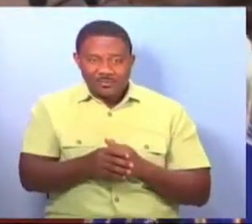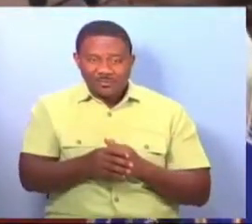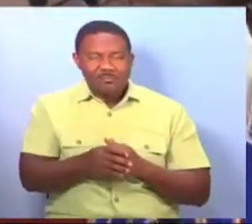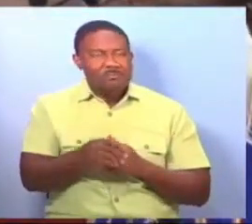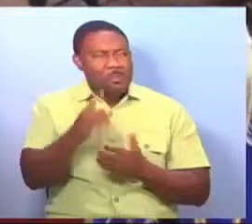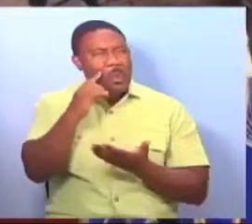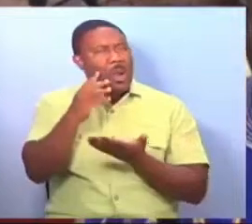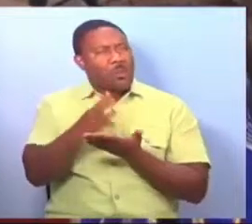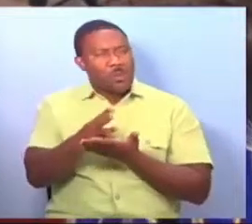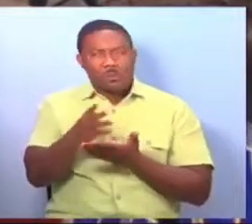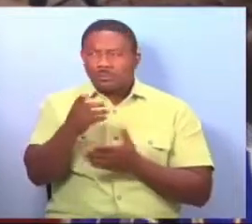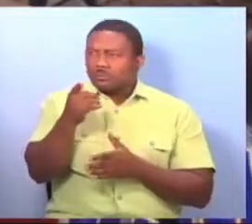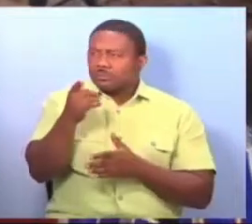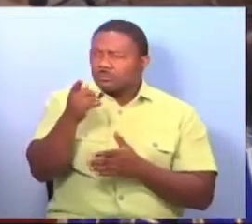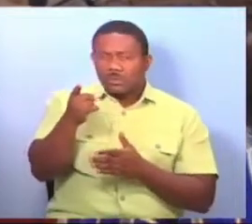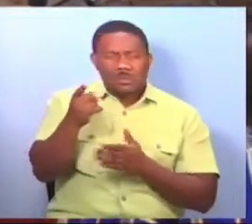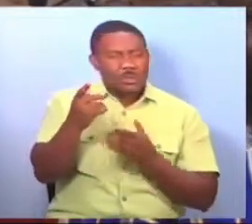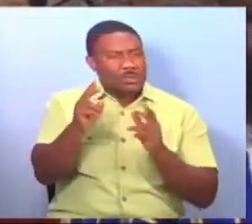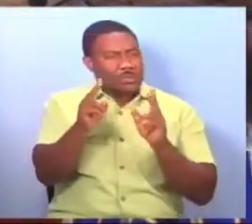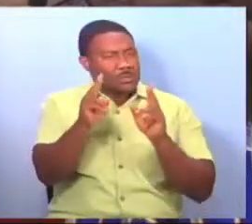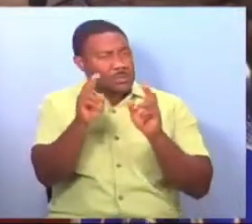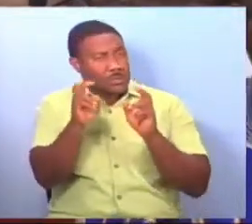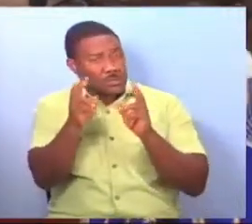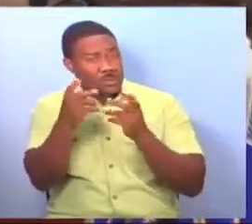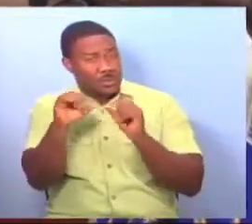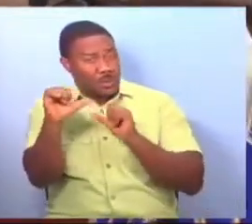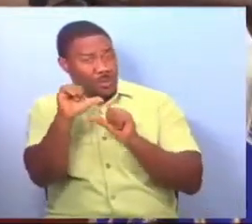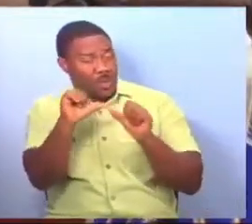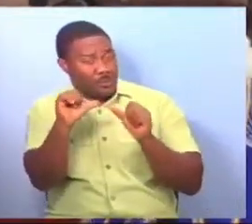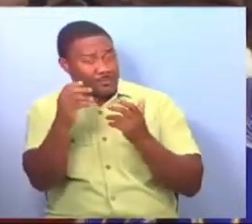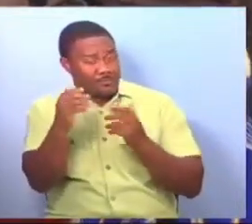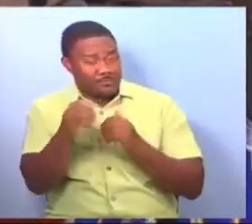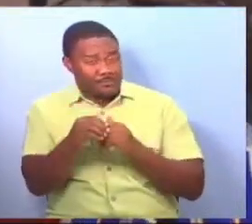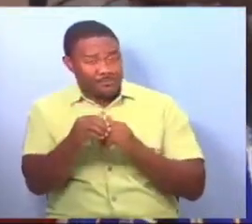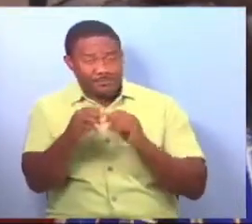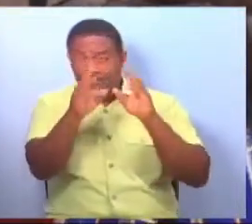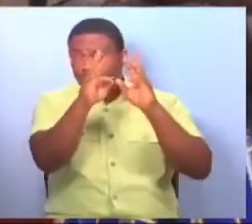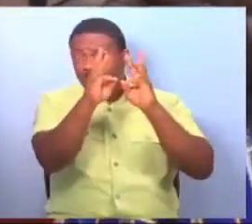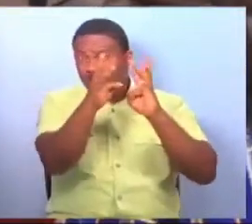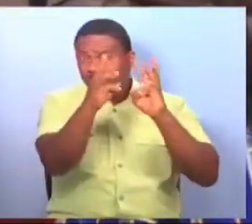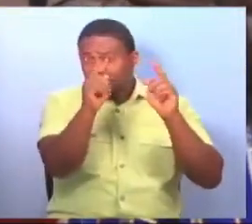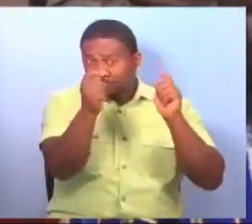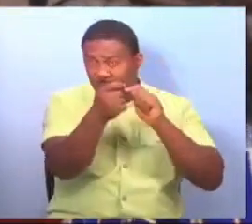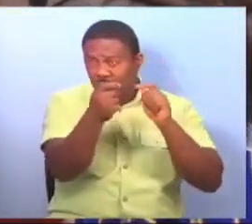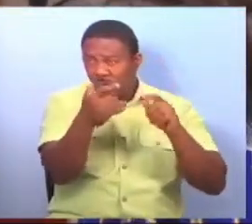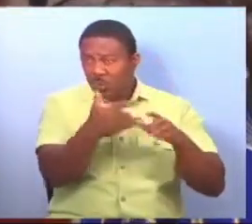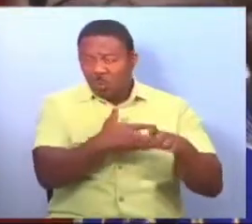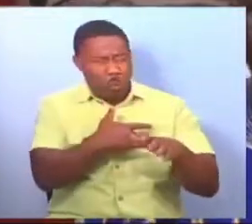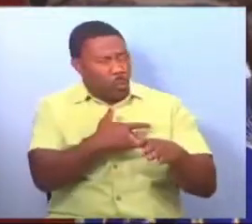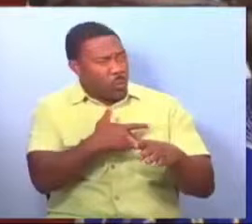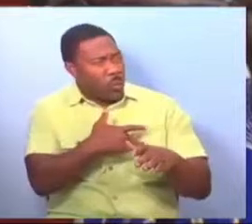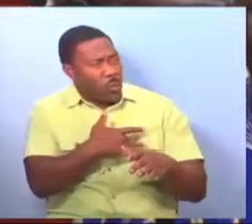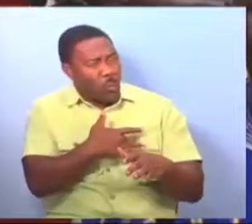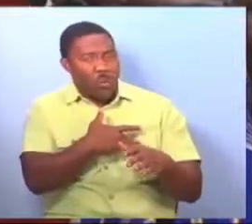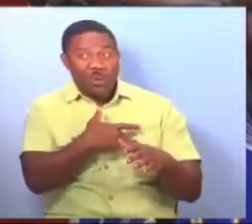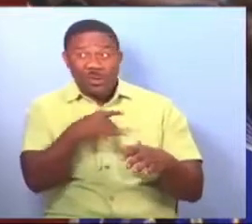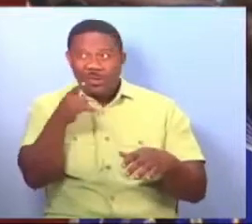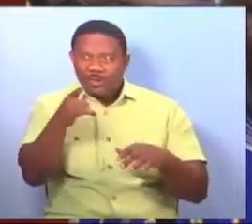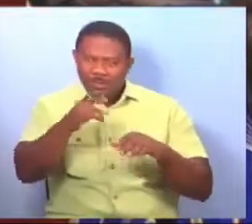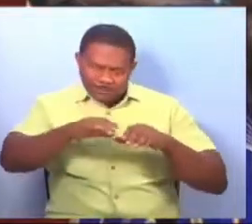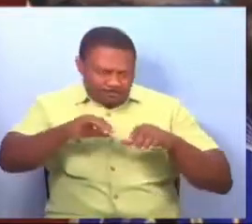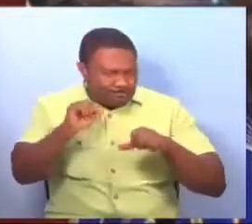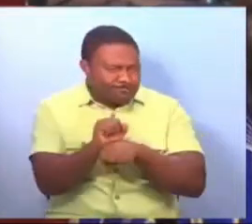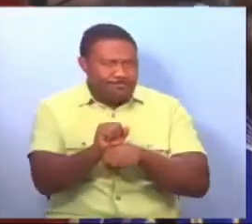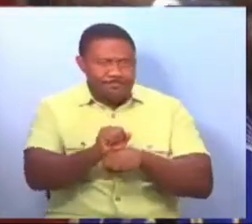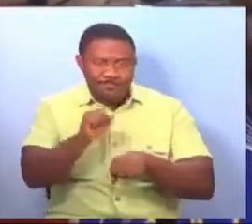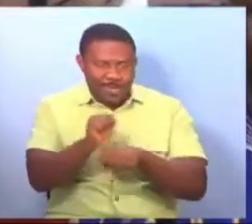witnessed how he tackled the issues on climate change with passion. And I